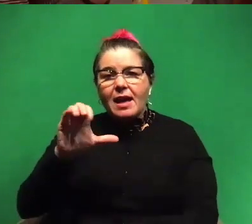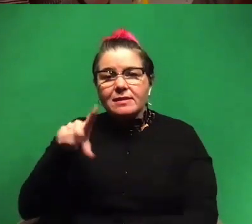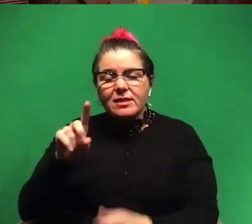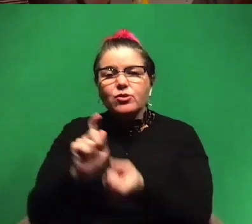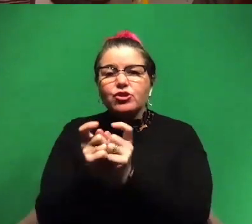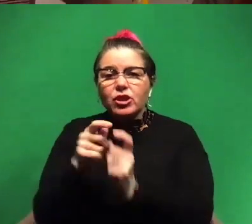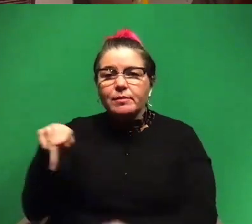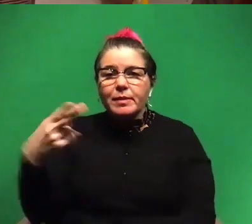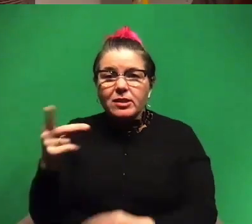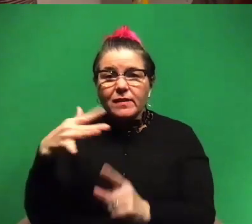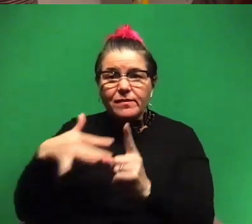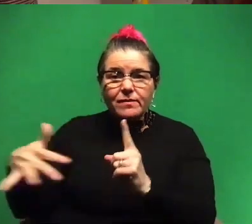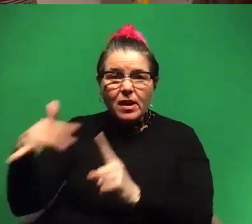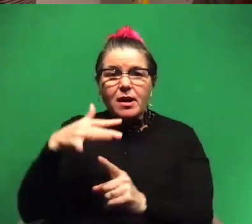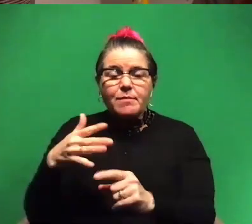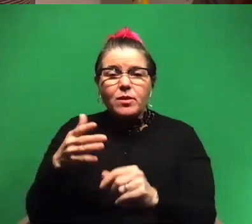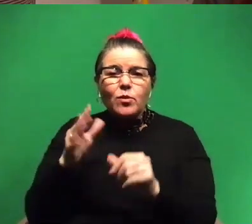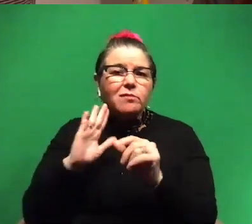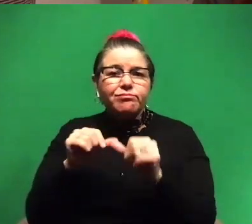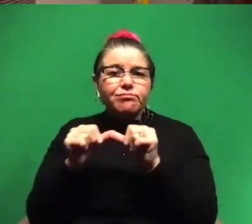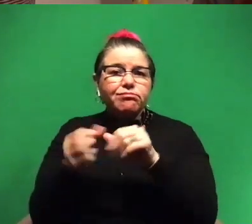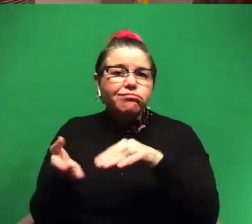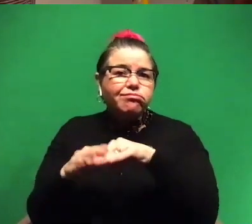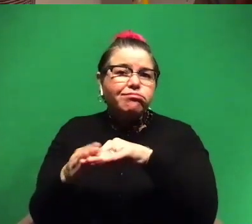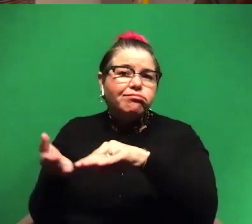pH of the environment just will continually go up.